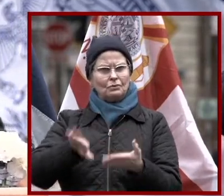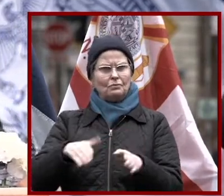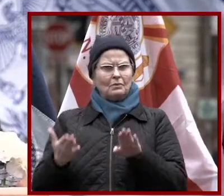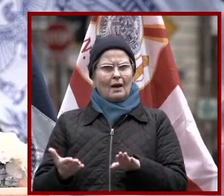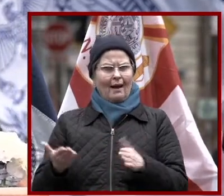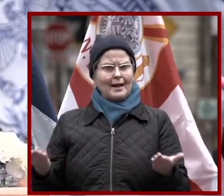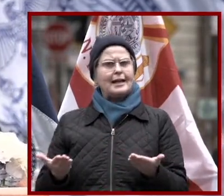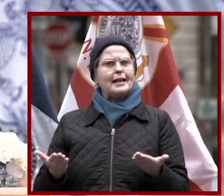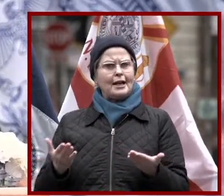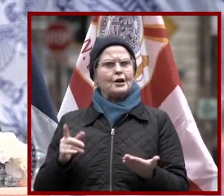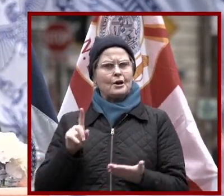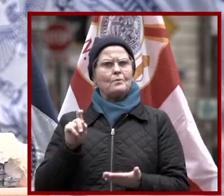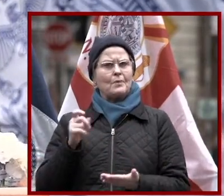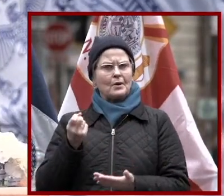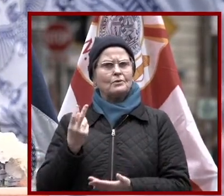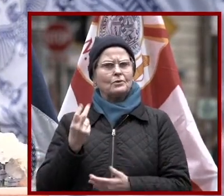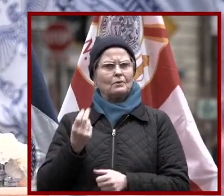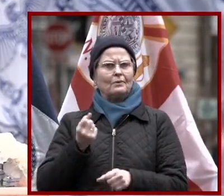day